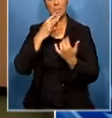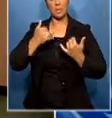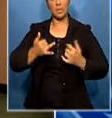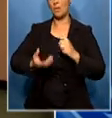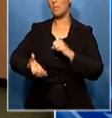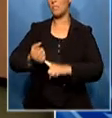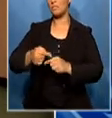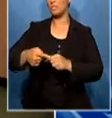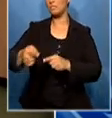are expected by the end of this week.